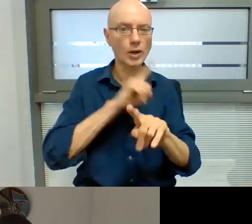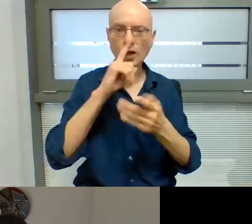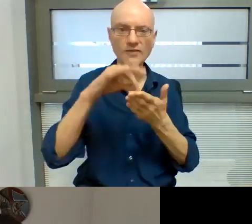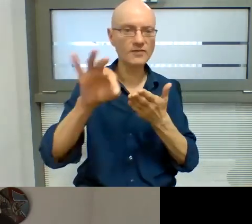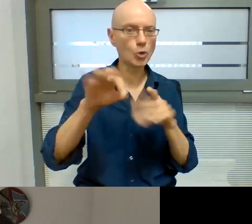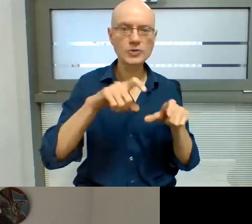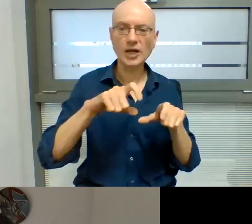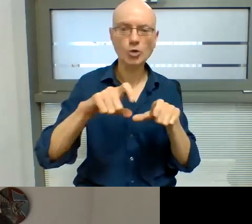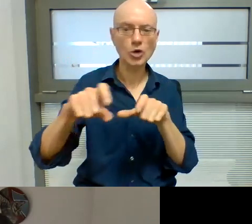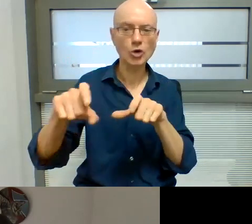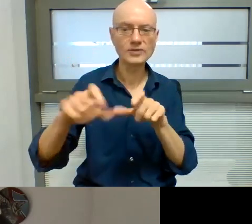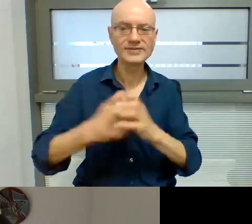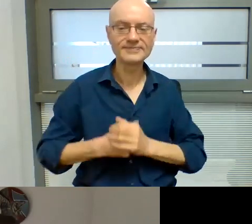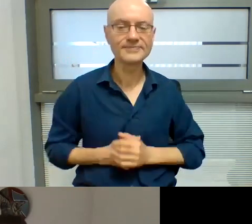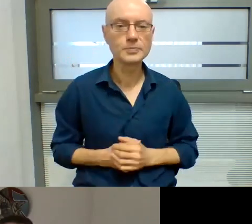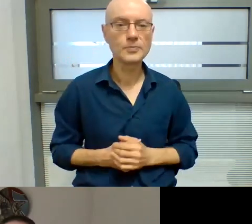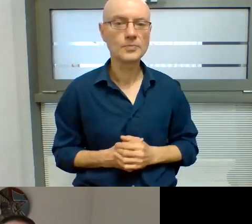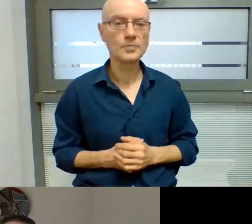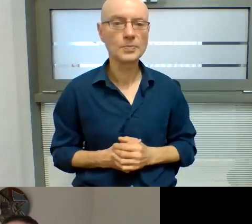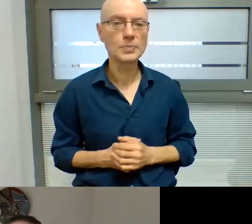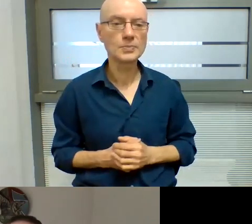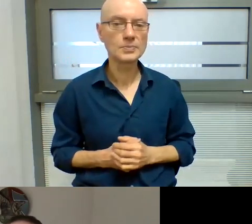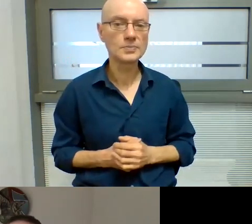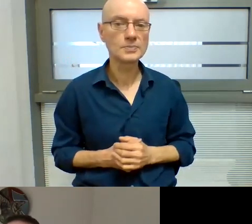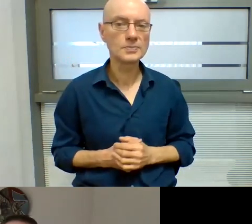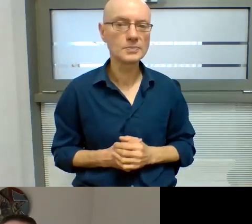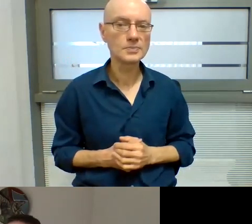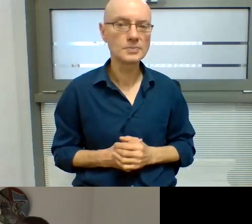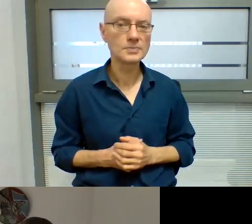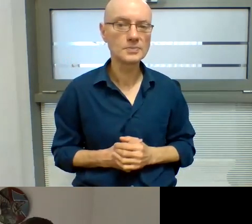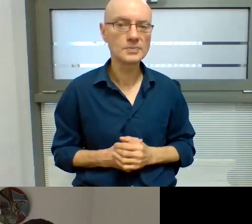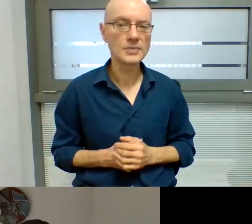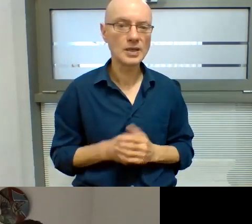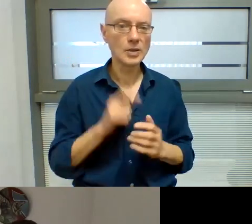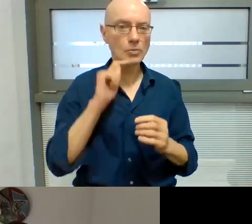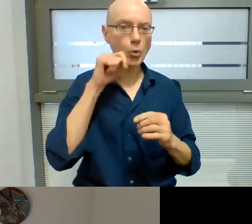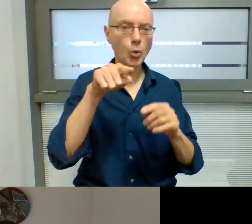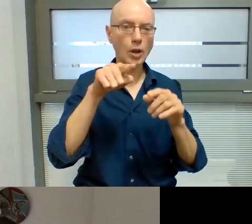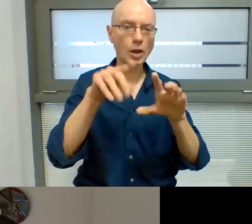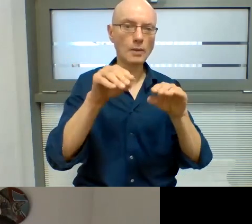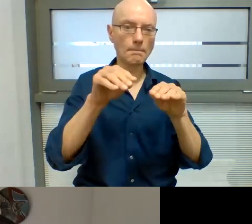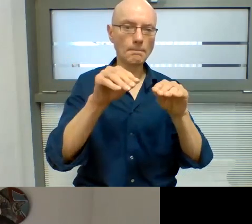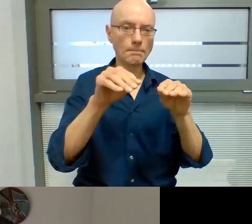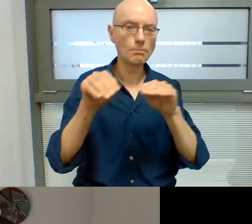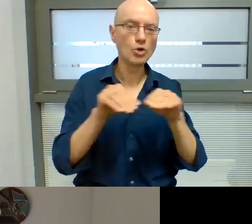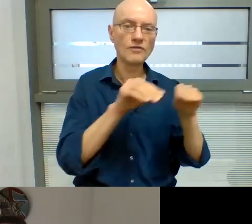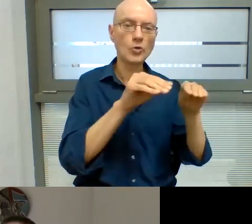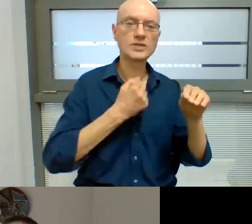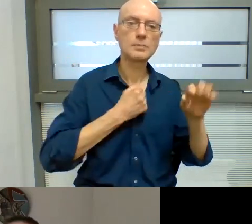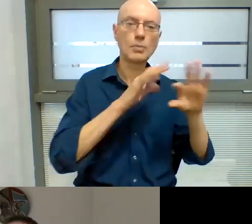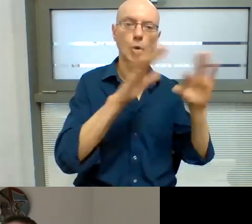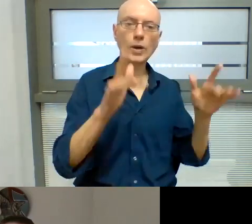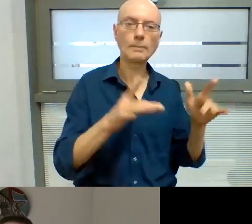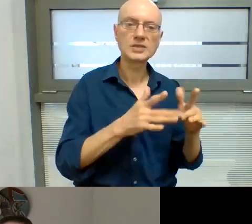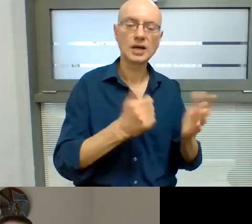any longer. Well, but I should be moving that over to my website. Okay.